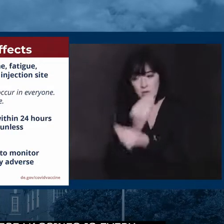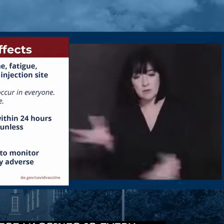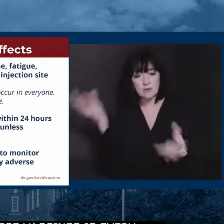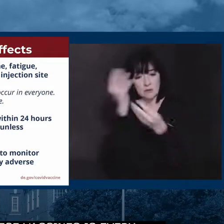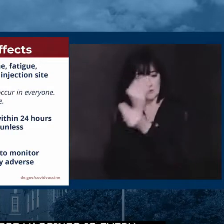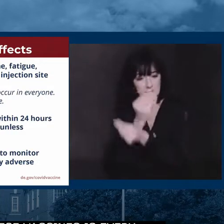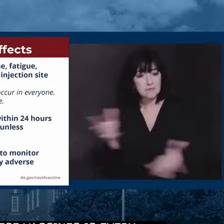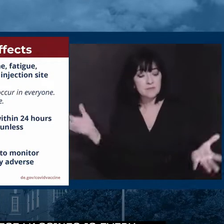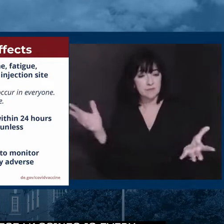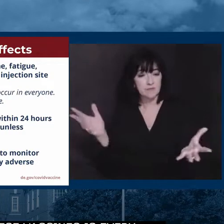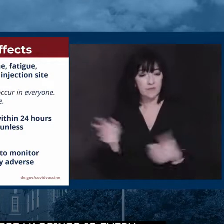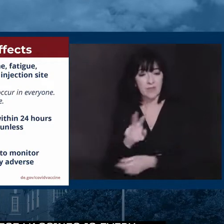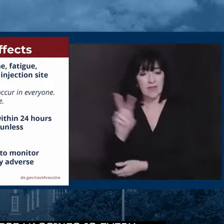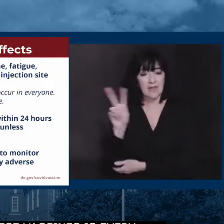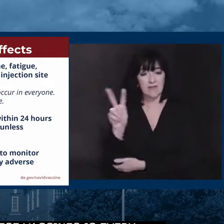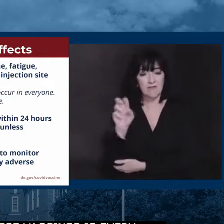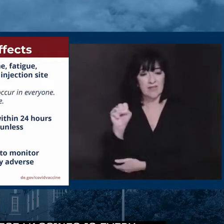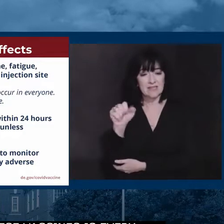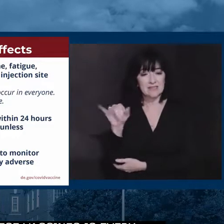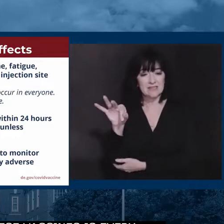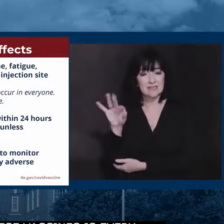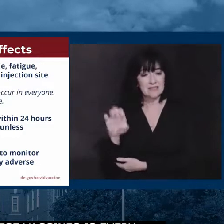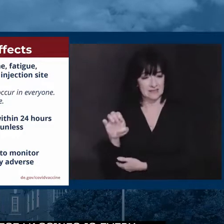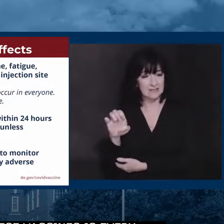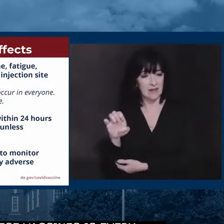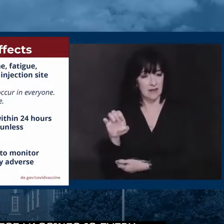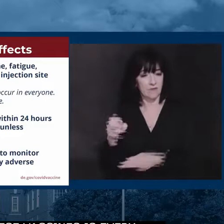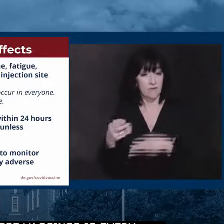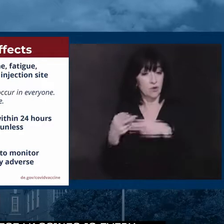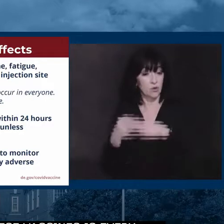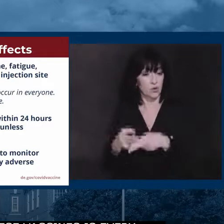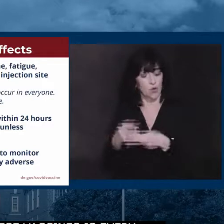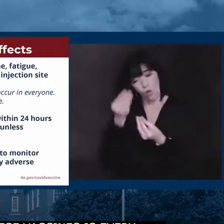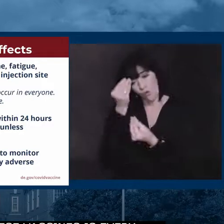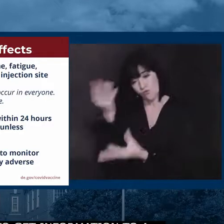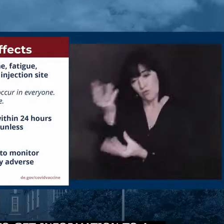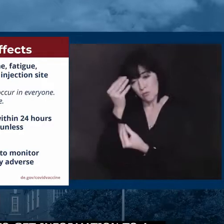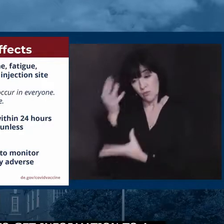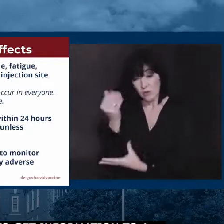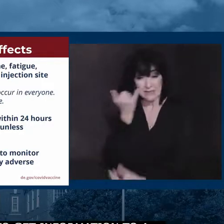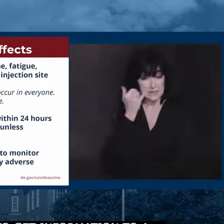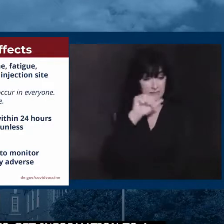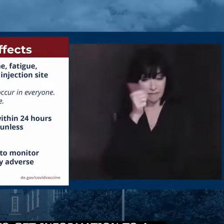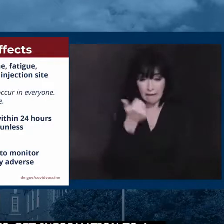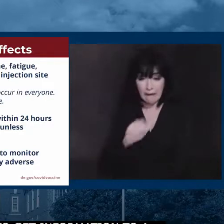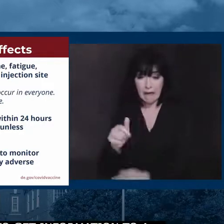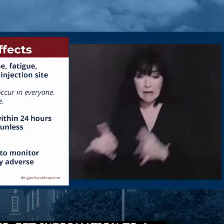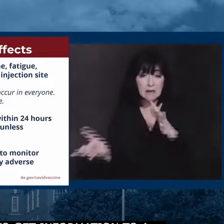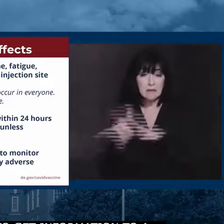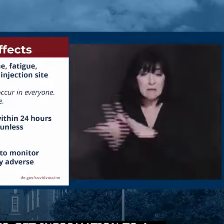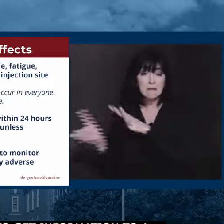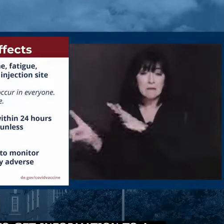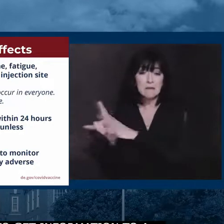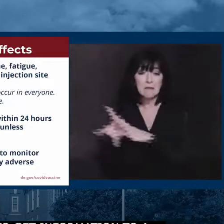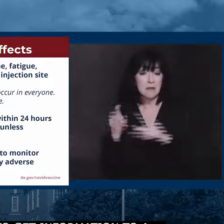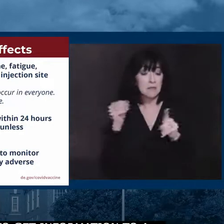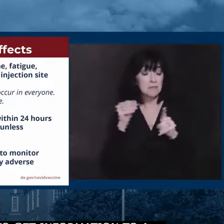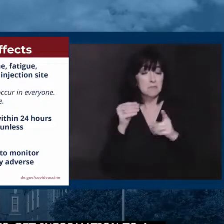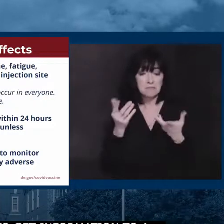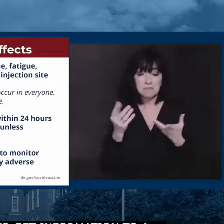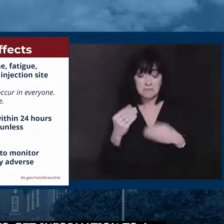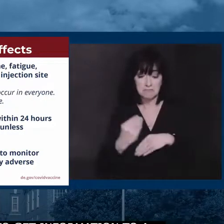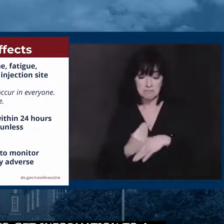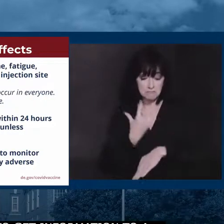asked questions to report if they've had any adverse effects of